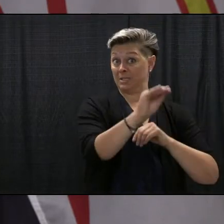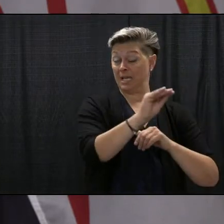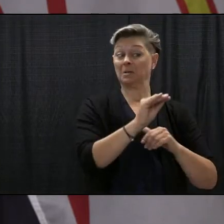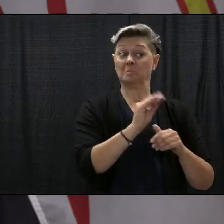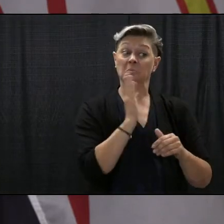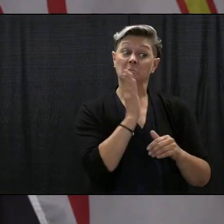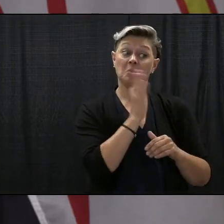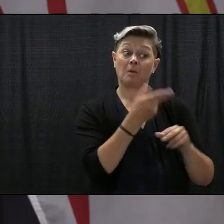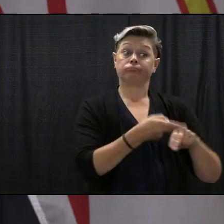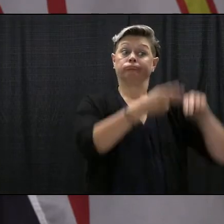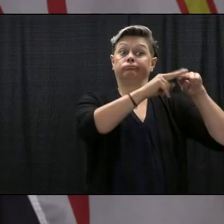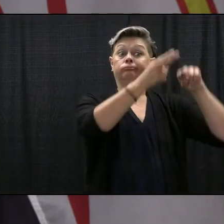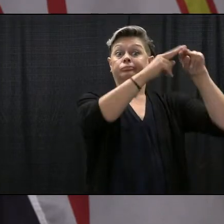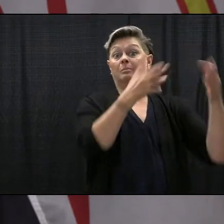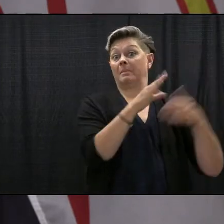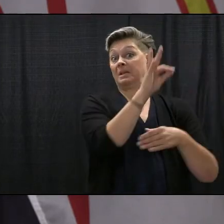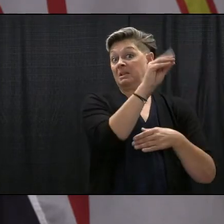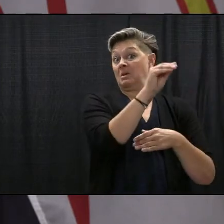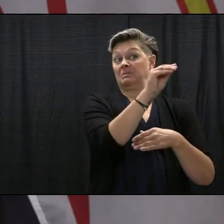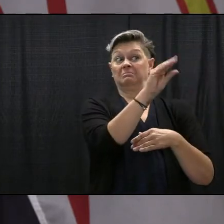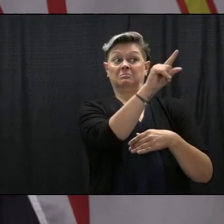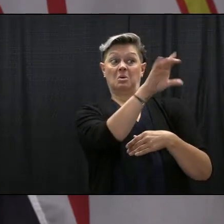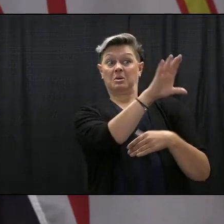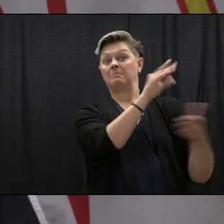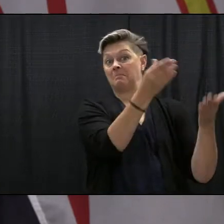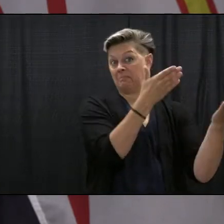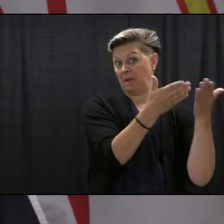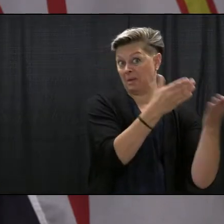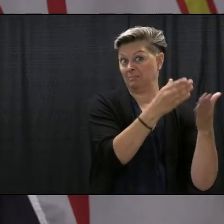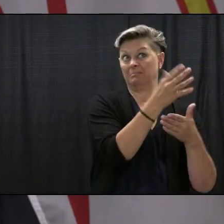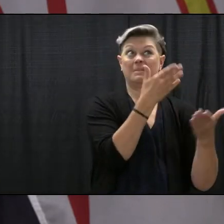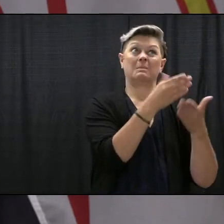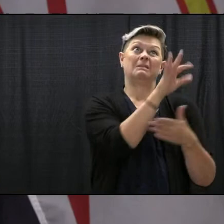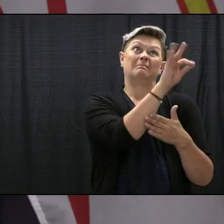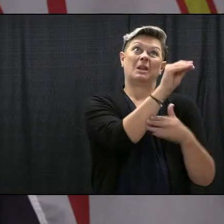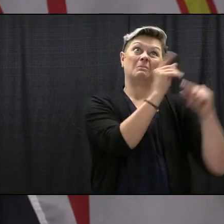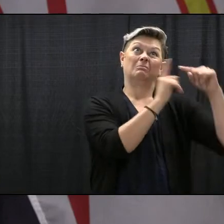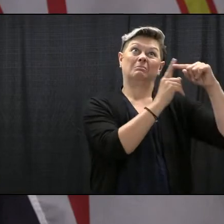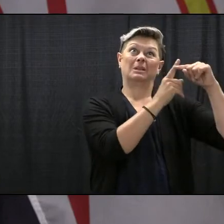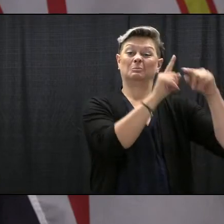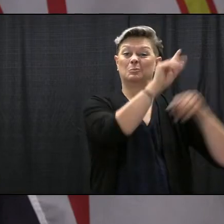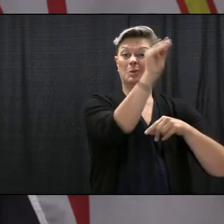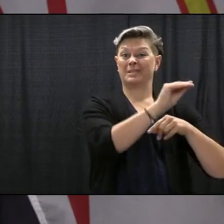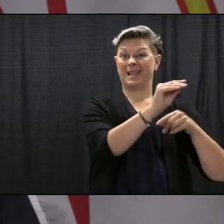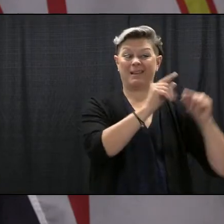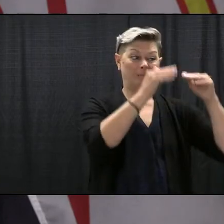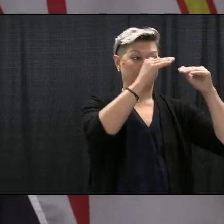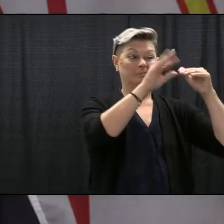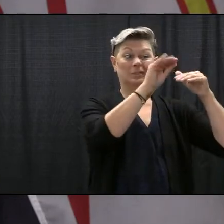than that. And we'd love to see it, 90+% in every age group if we could.